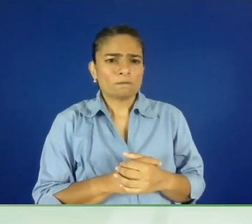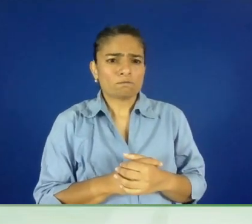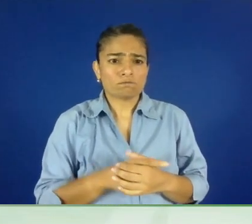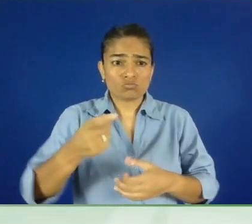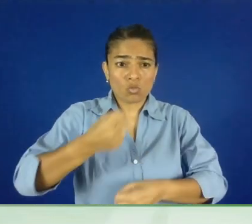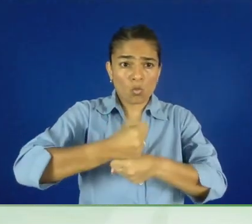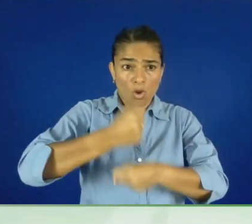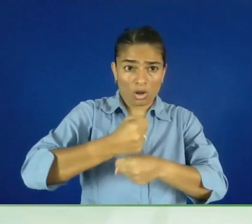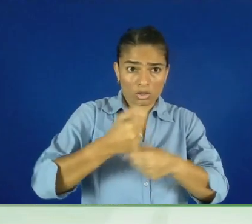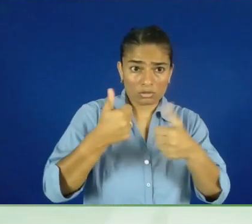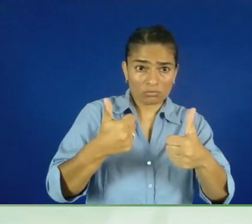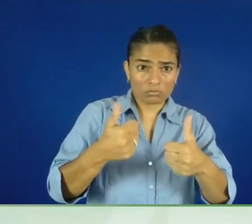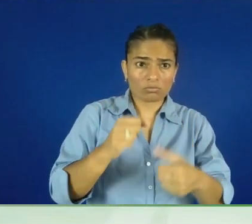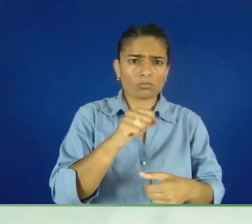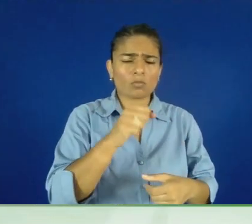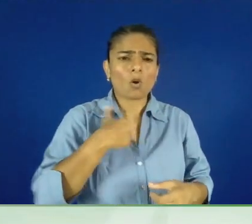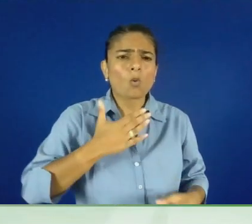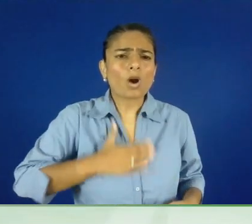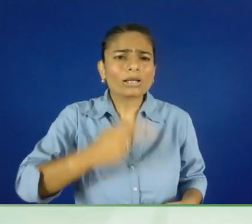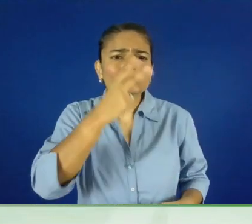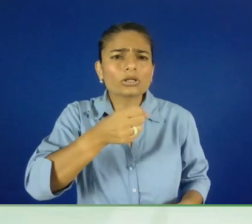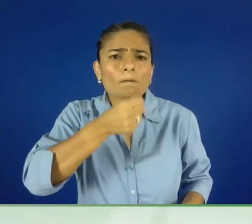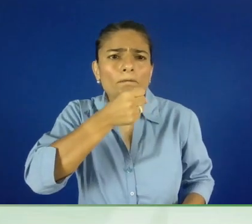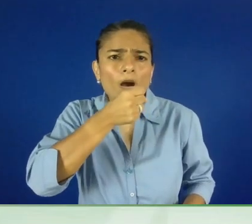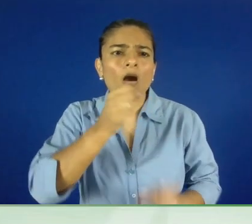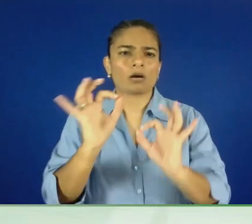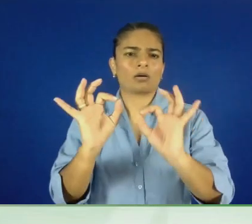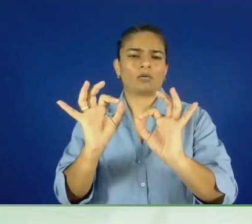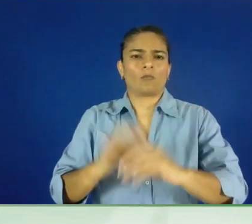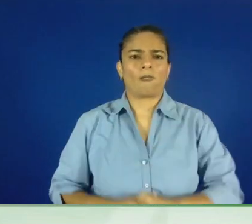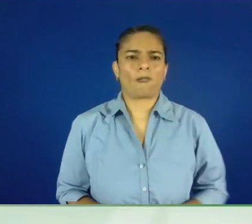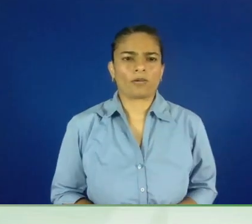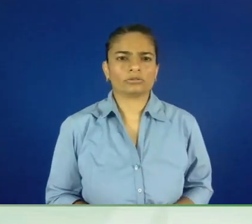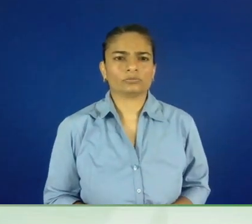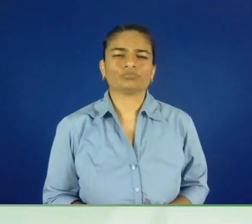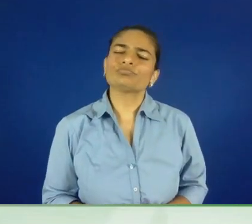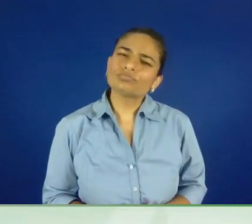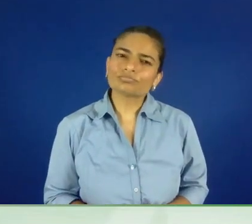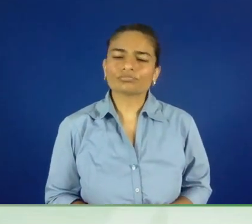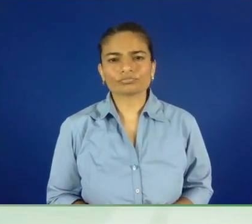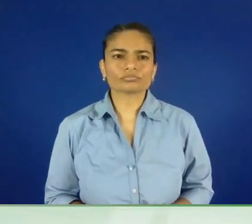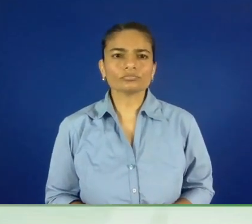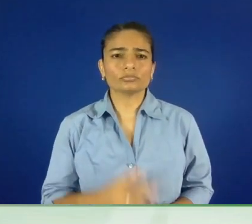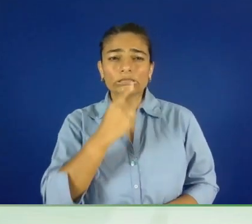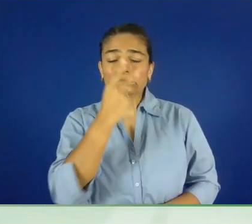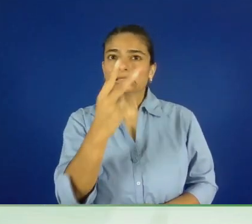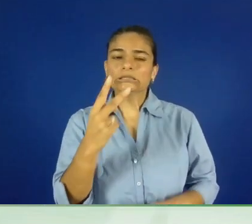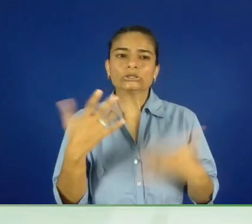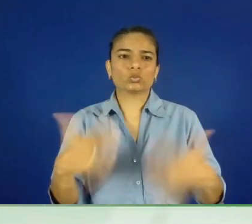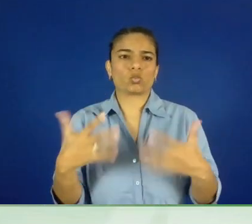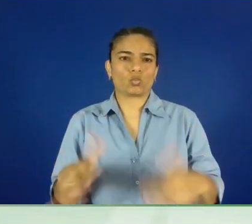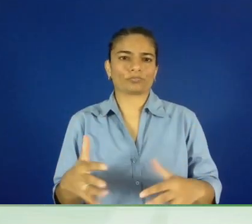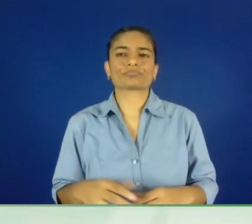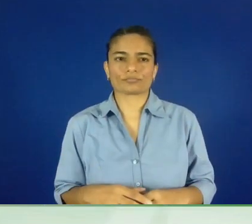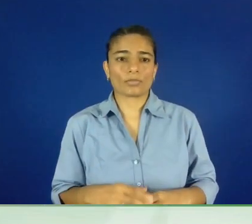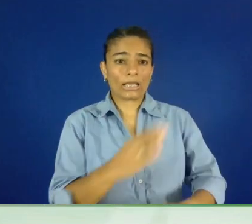I think there's a huge gap between the disability sector, the regulators,